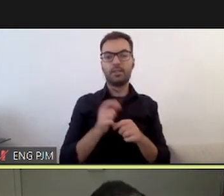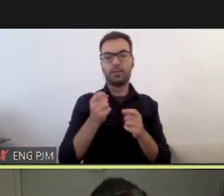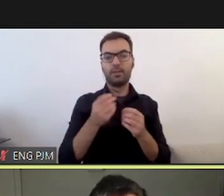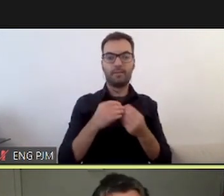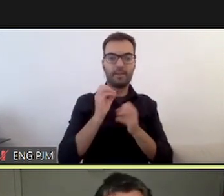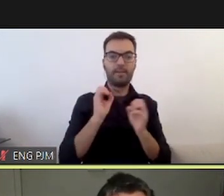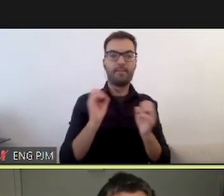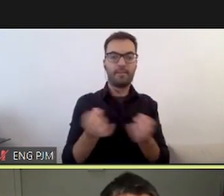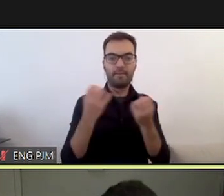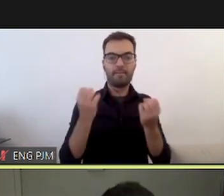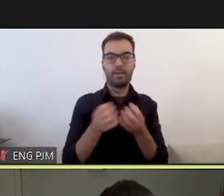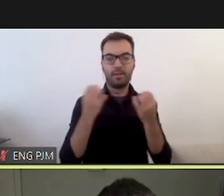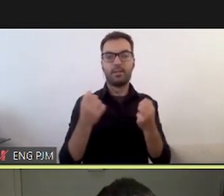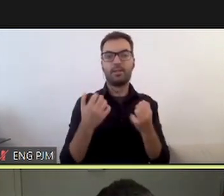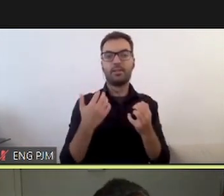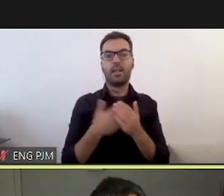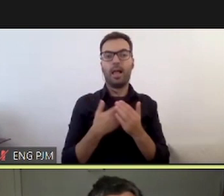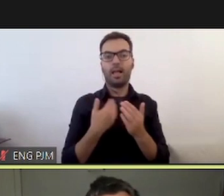explanation